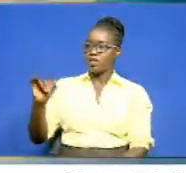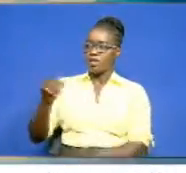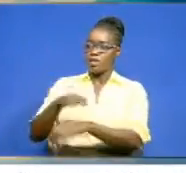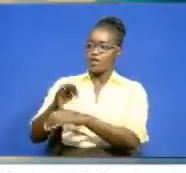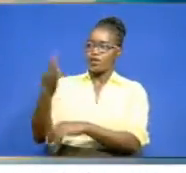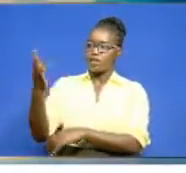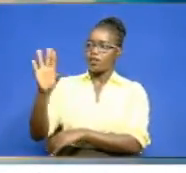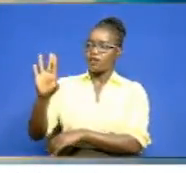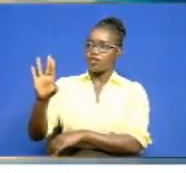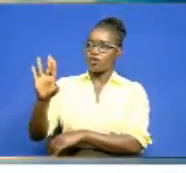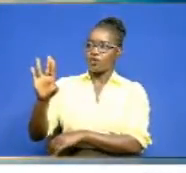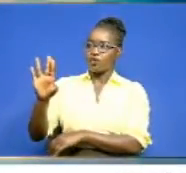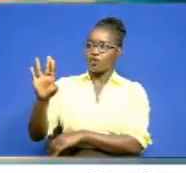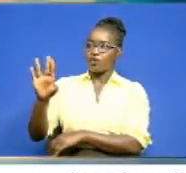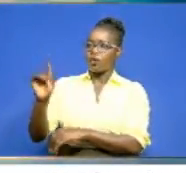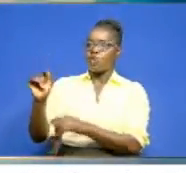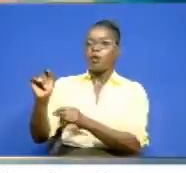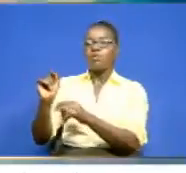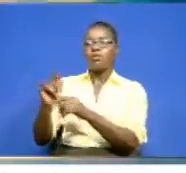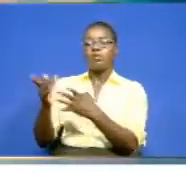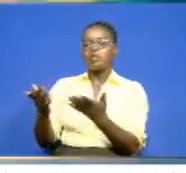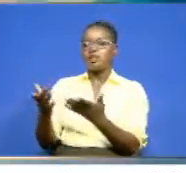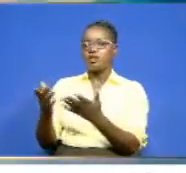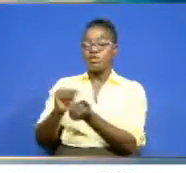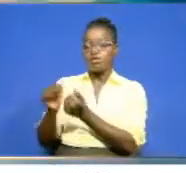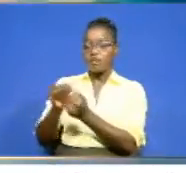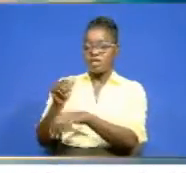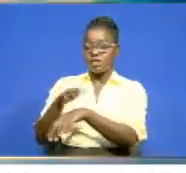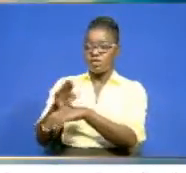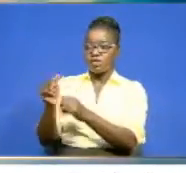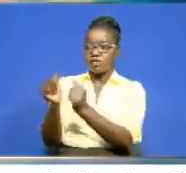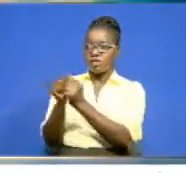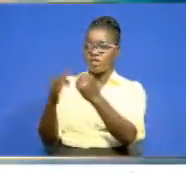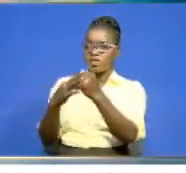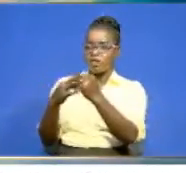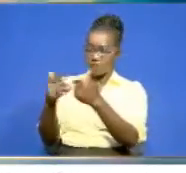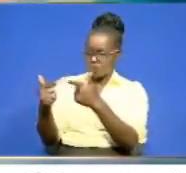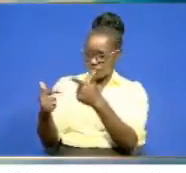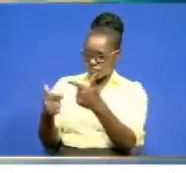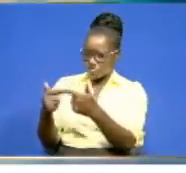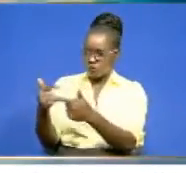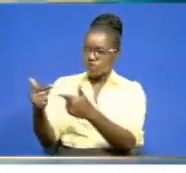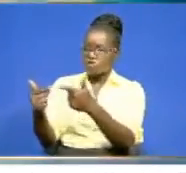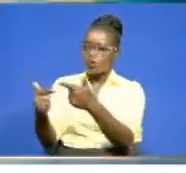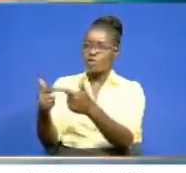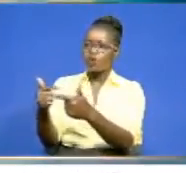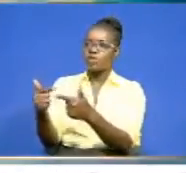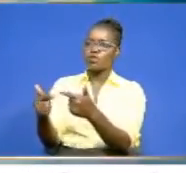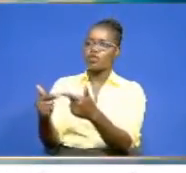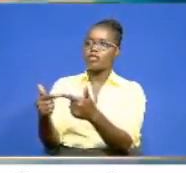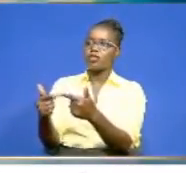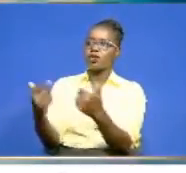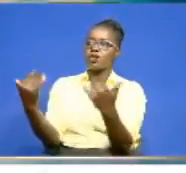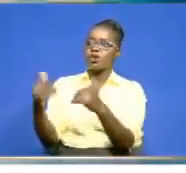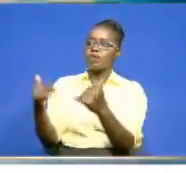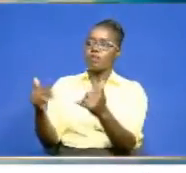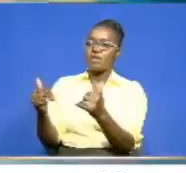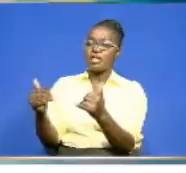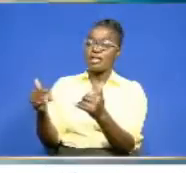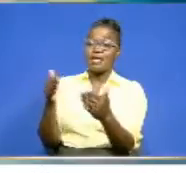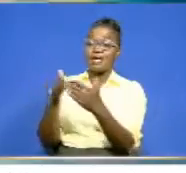Mm-hmm. On Friday, we lost by 18. So we see this progression in terms of playing against the big